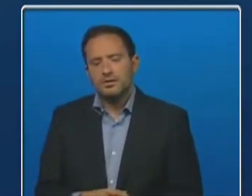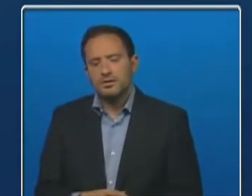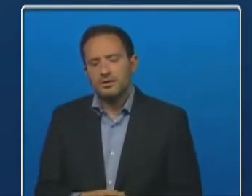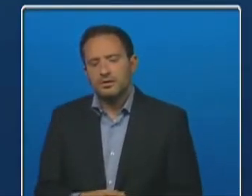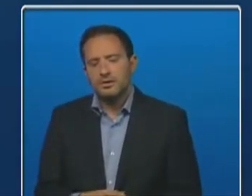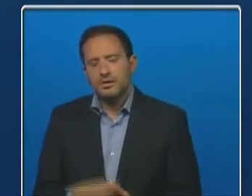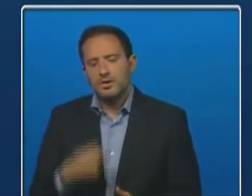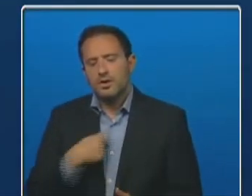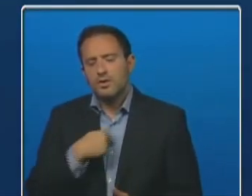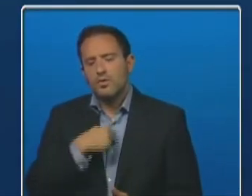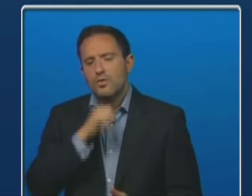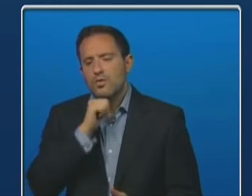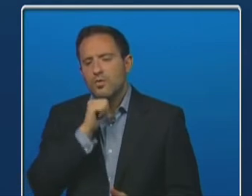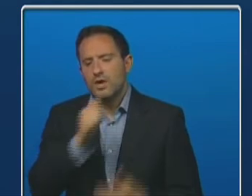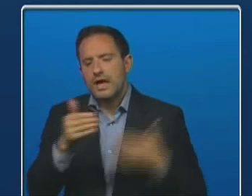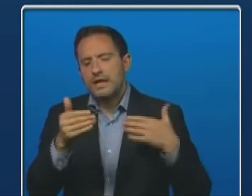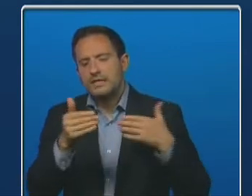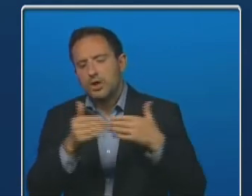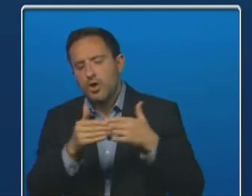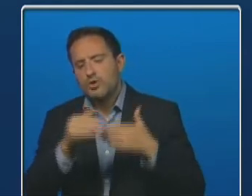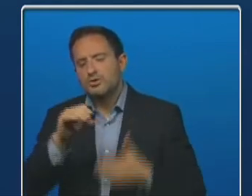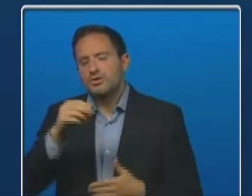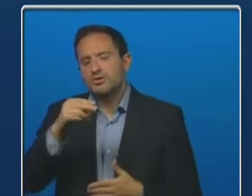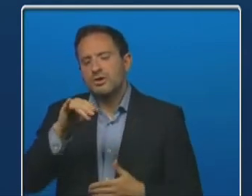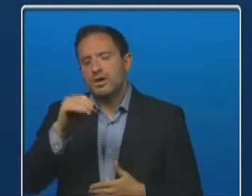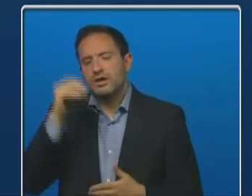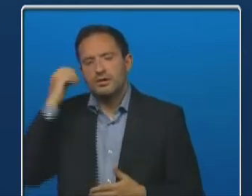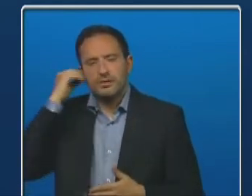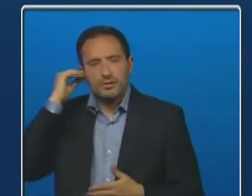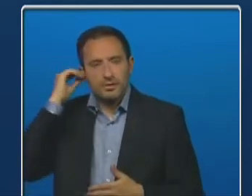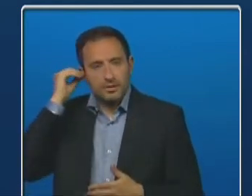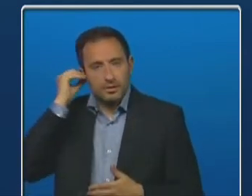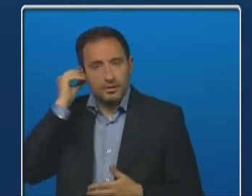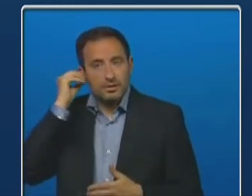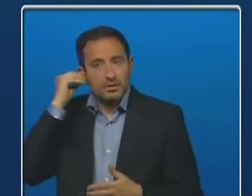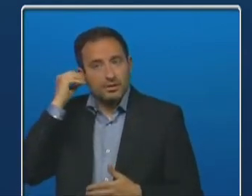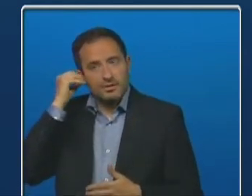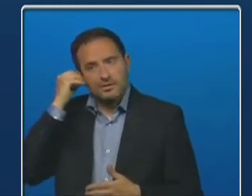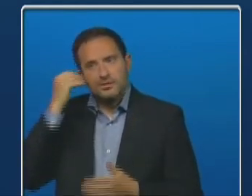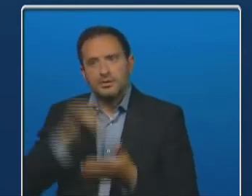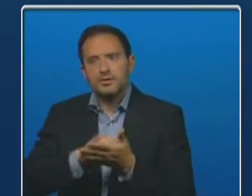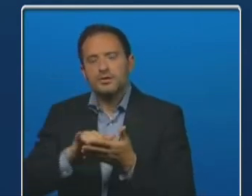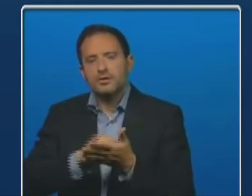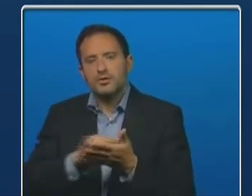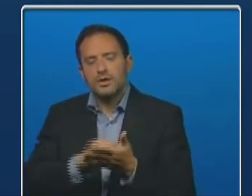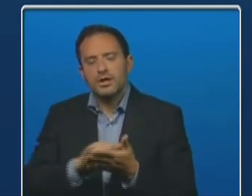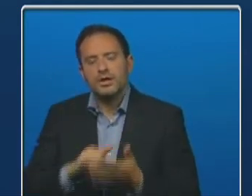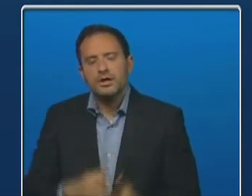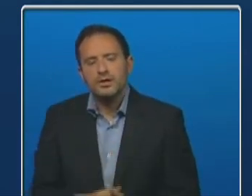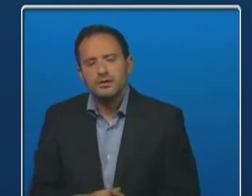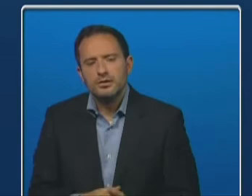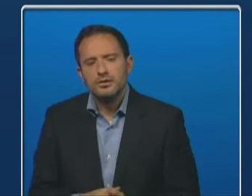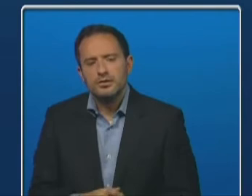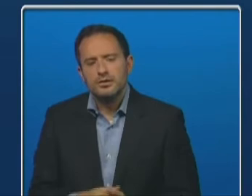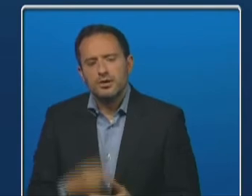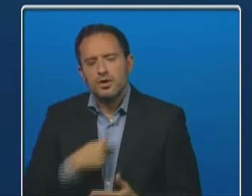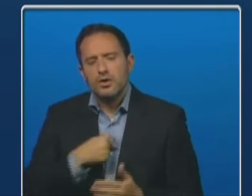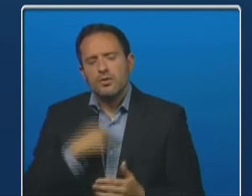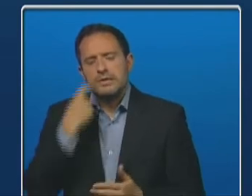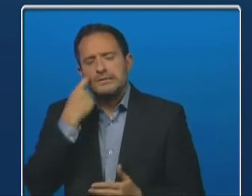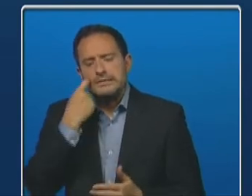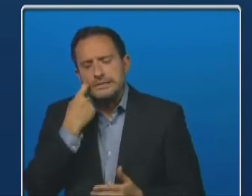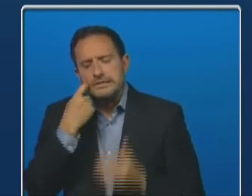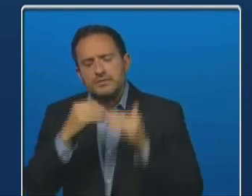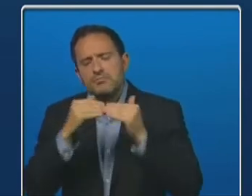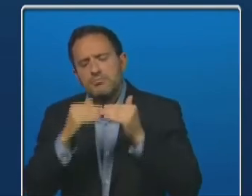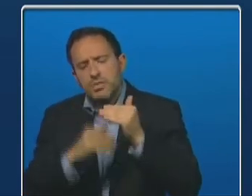close as Ohio and New York. So we weren't. It's not even a question that we were just below the line.